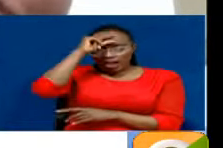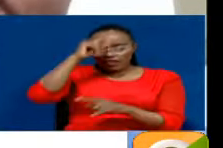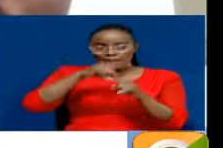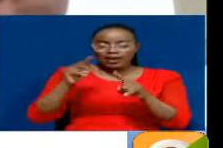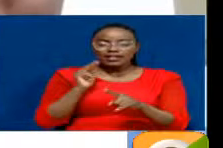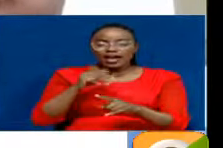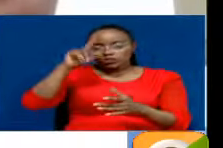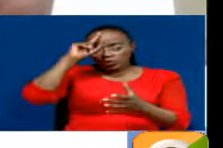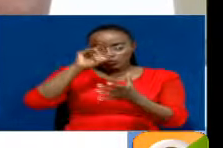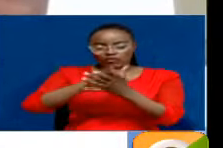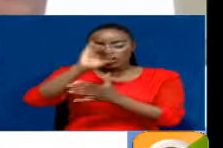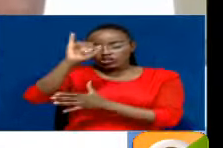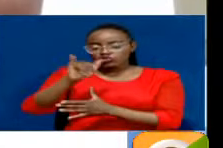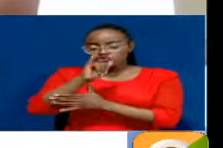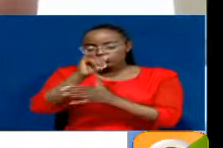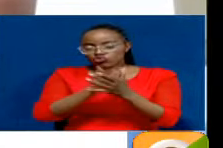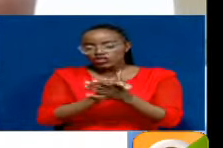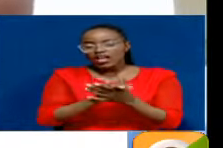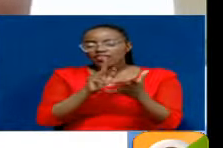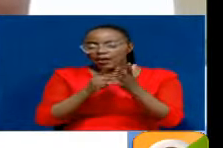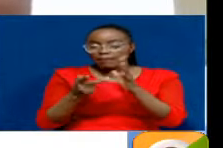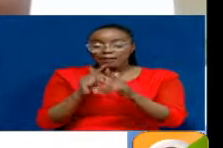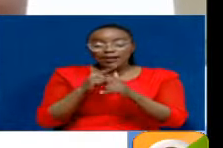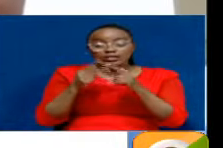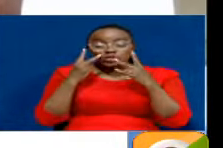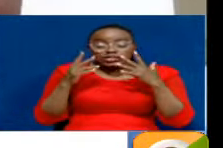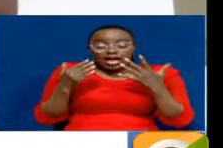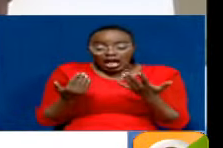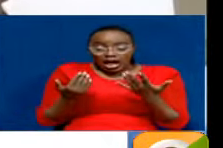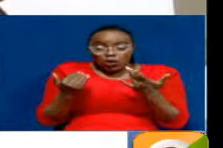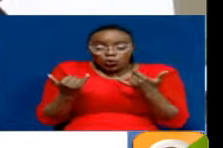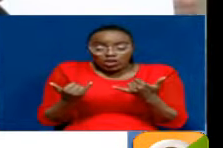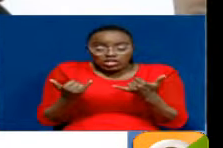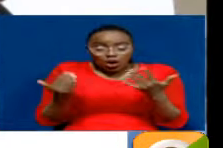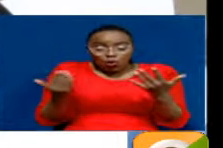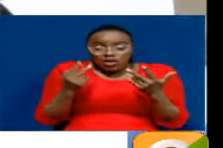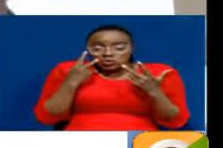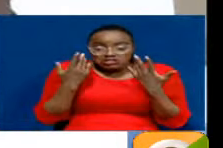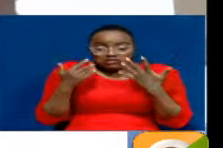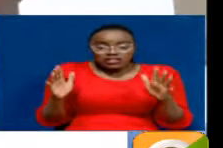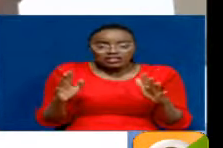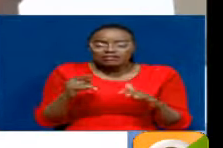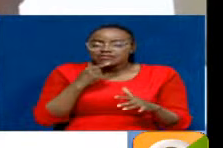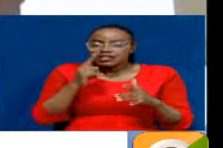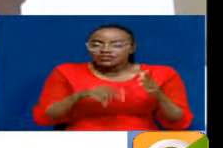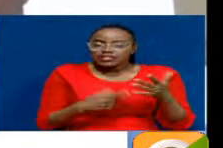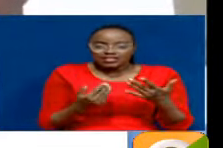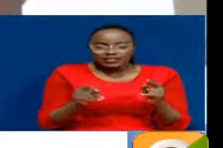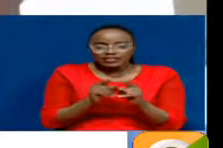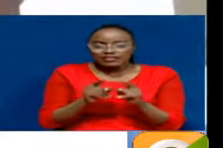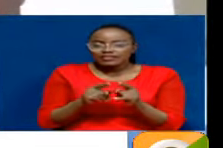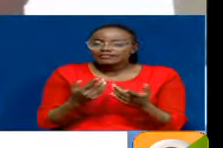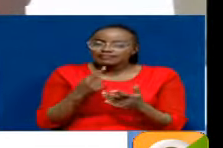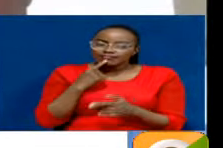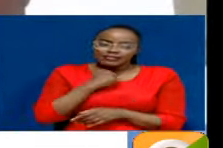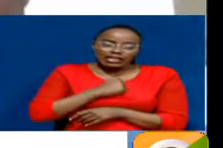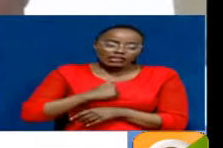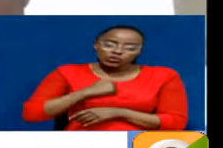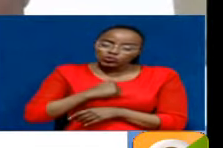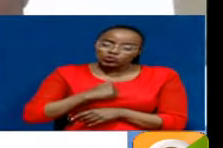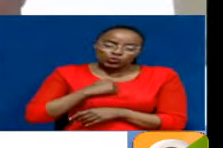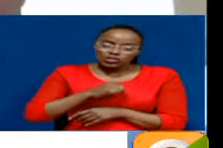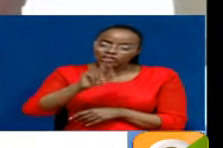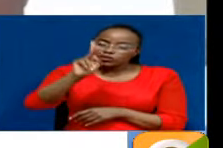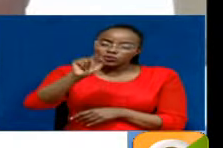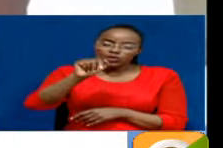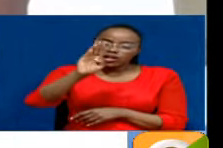we believed in Jubilee and the Jubilee project, look where we are. And you know, I want to, you know, say mea culpa to my friend Kabando Akabando, you